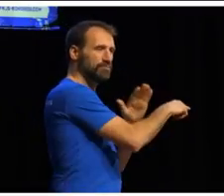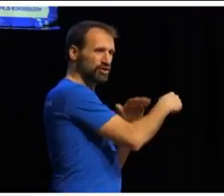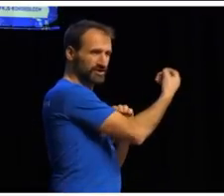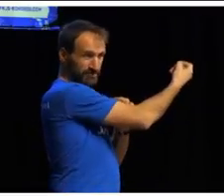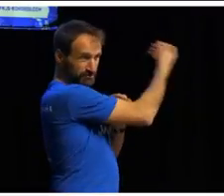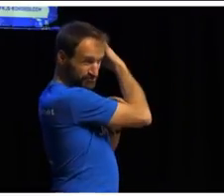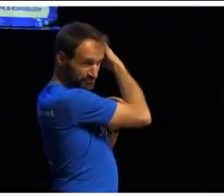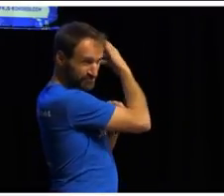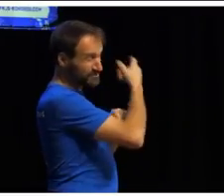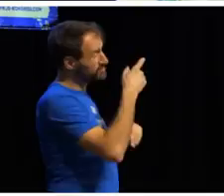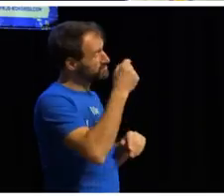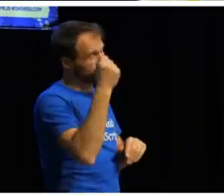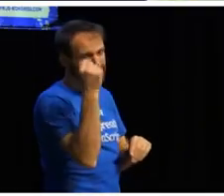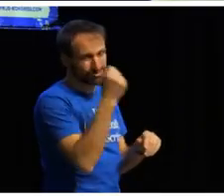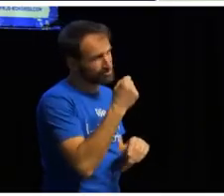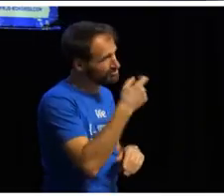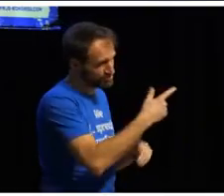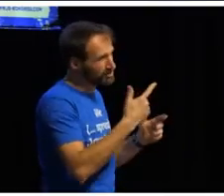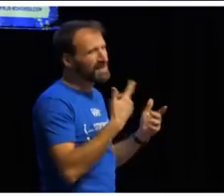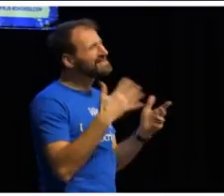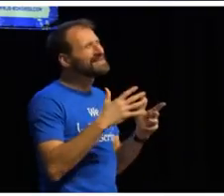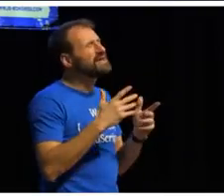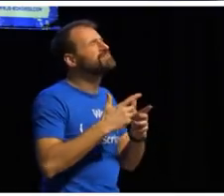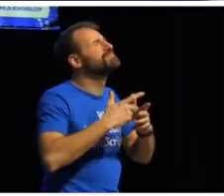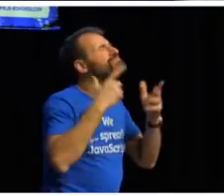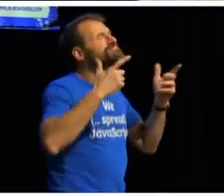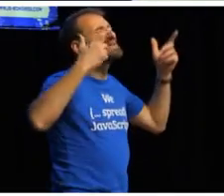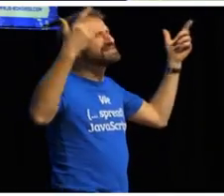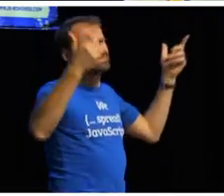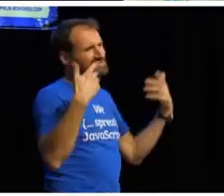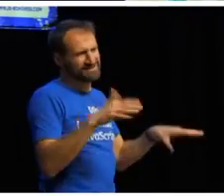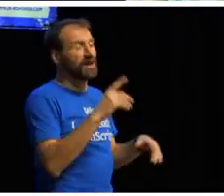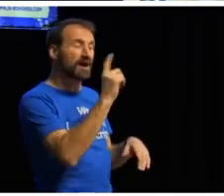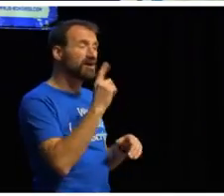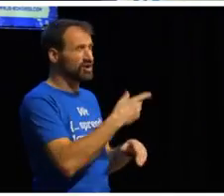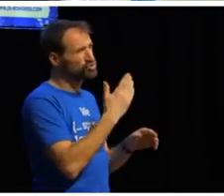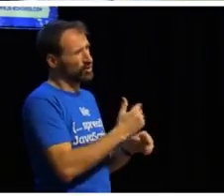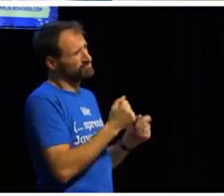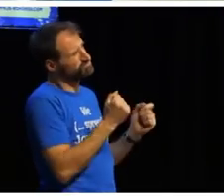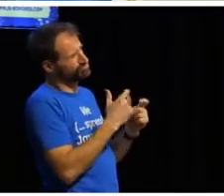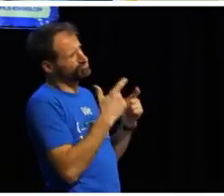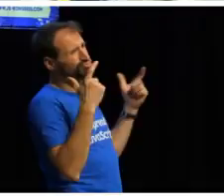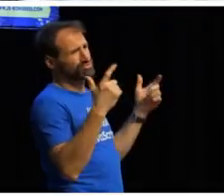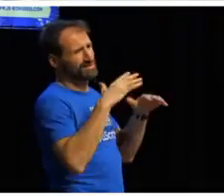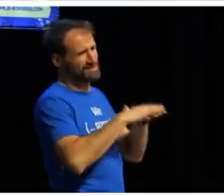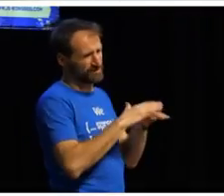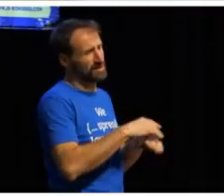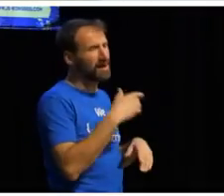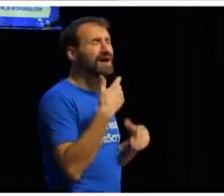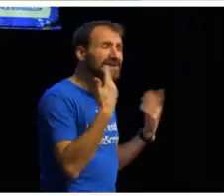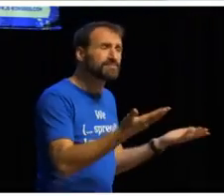is really a deep network, and it's not even like the biggest. You can have, I haven't counted, but you can easily have networks with more than 100